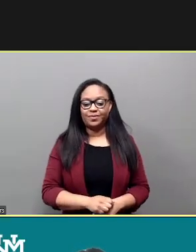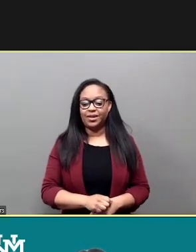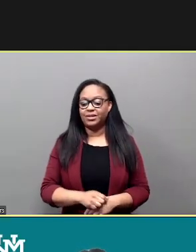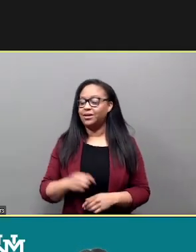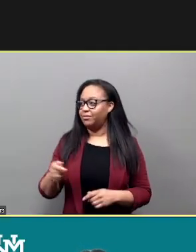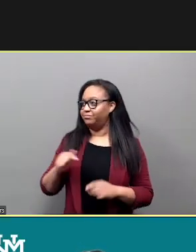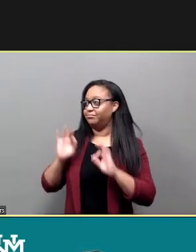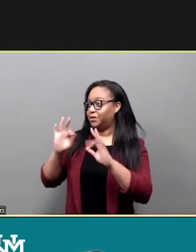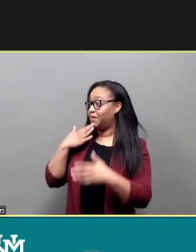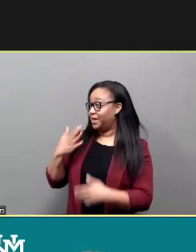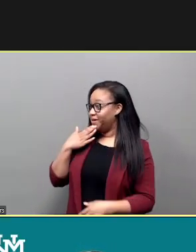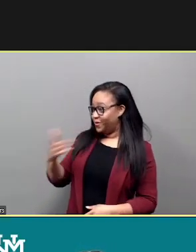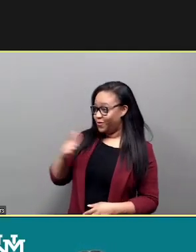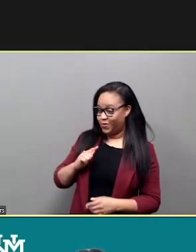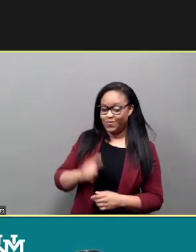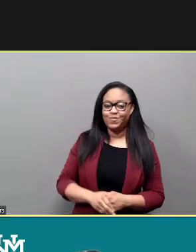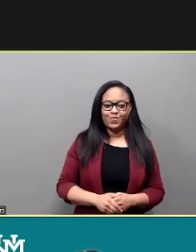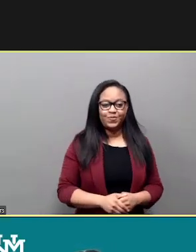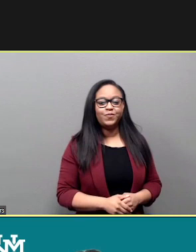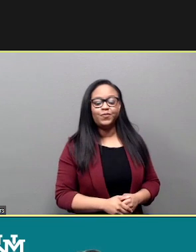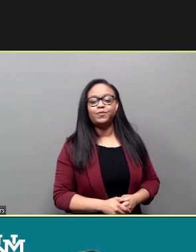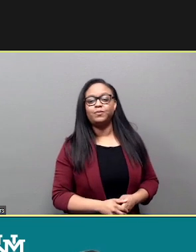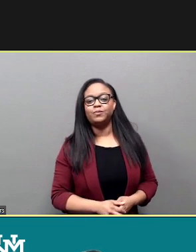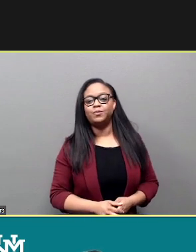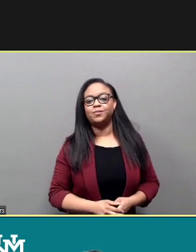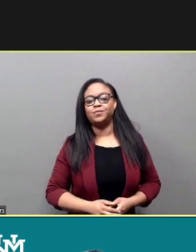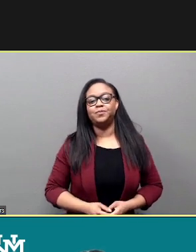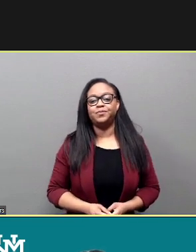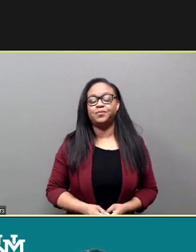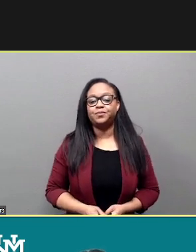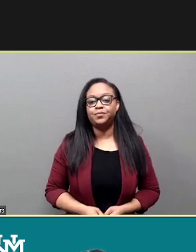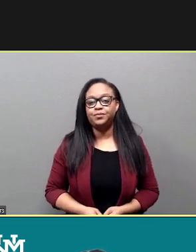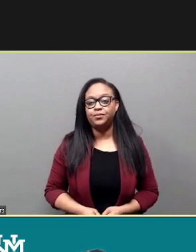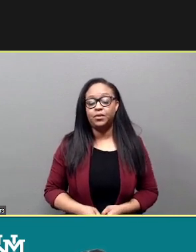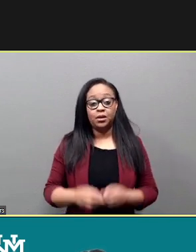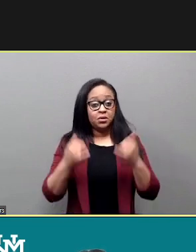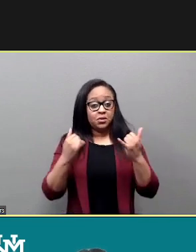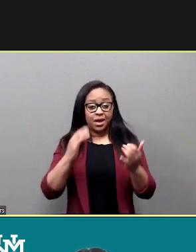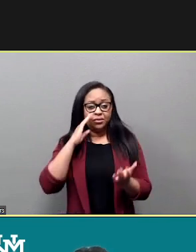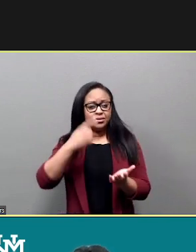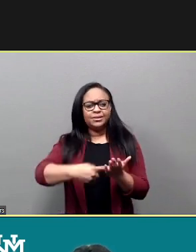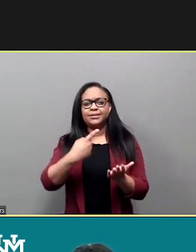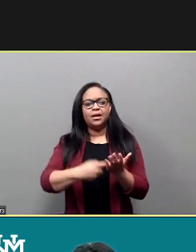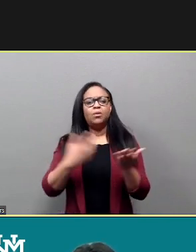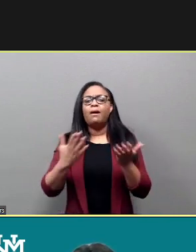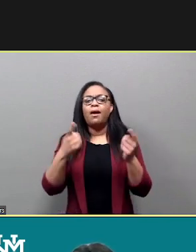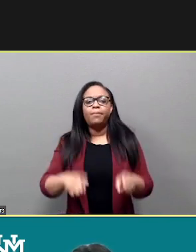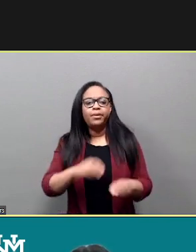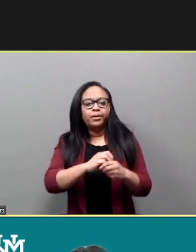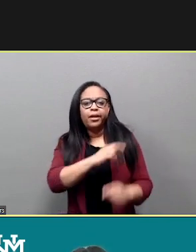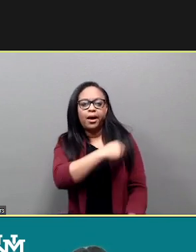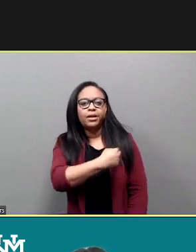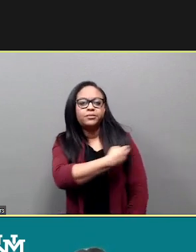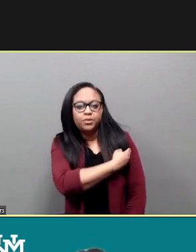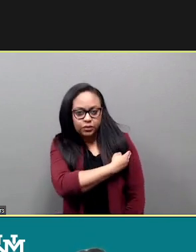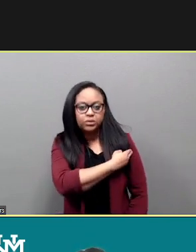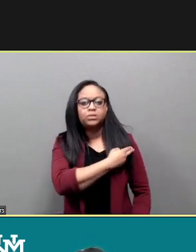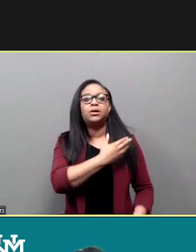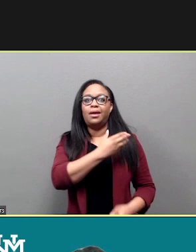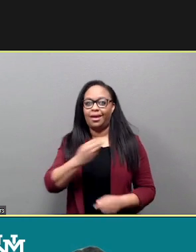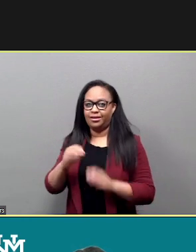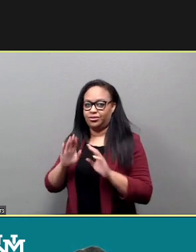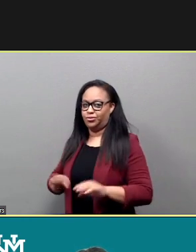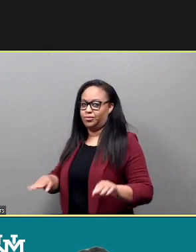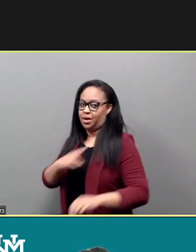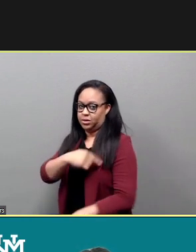your time and the opportunity to speak to what we are currently seeing at UNM Health System, and within that, our UNM Children's Hospital. Next